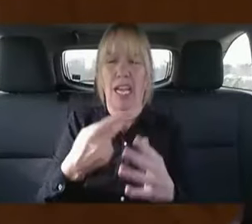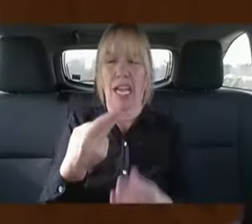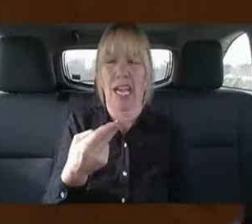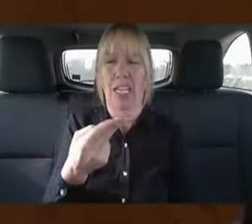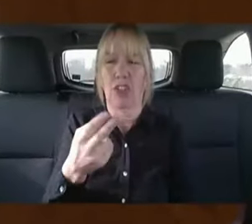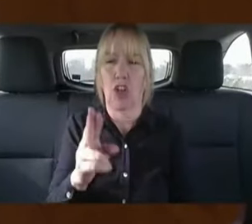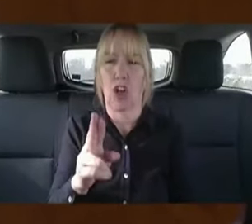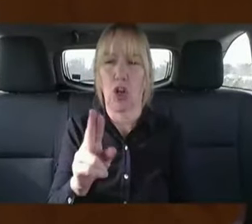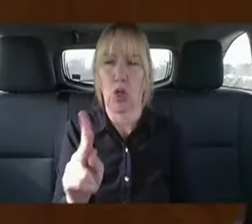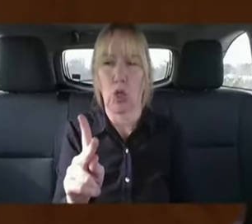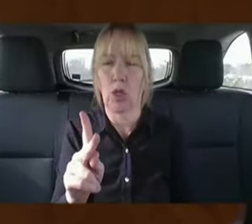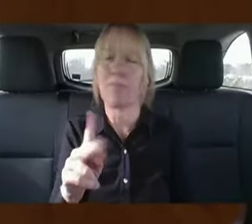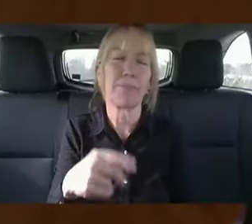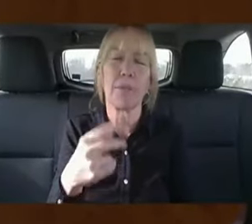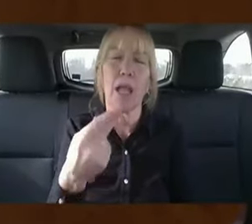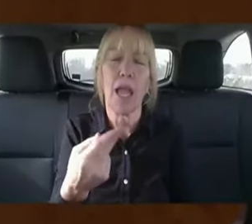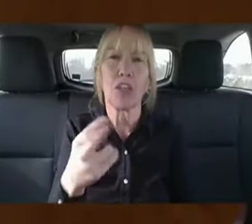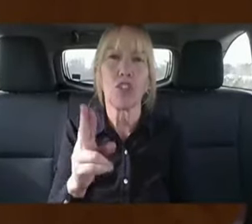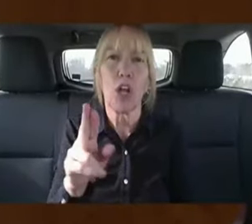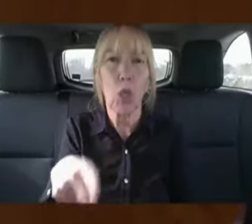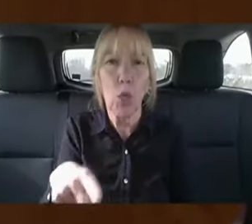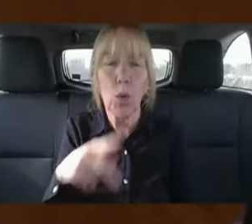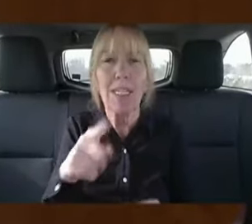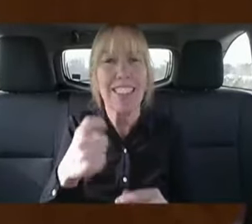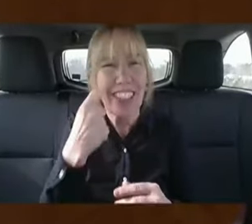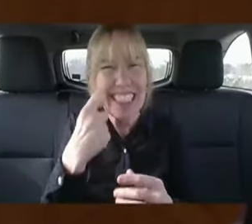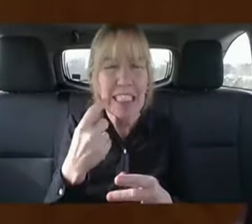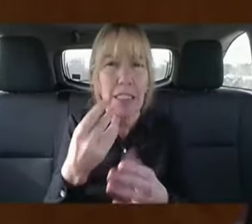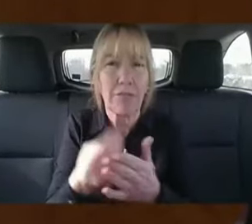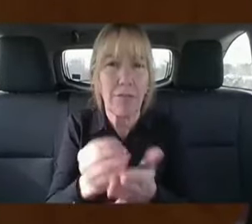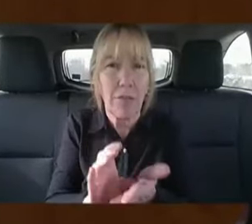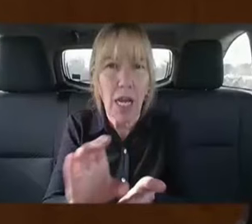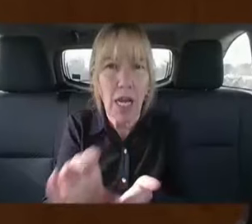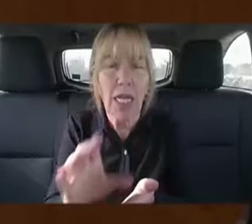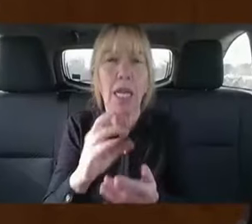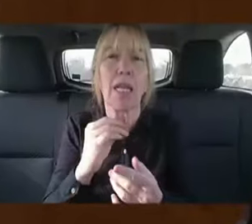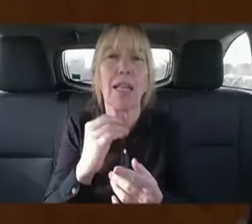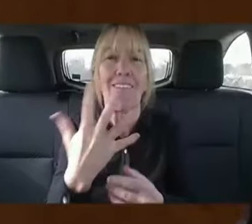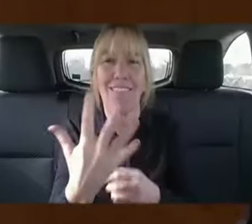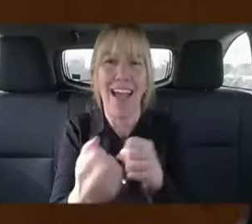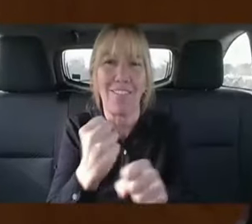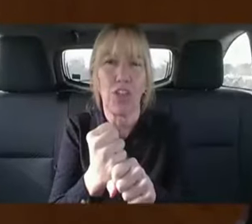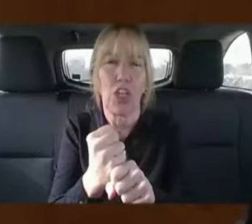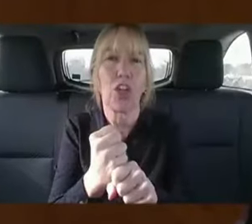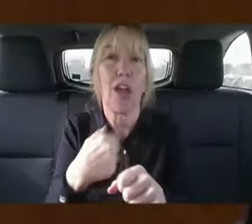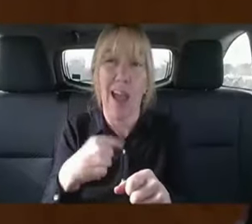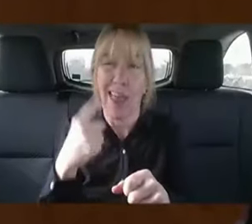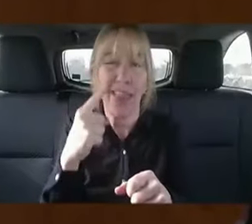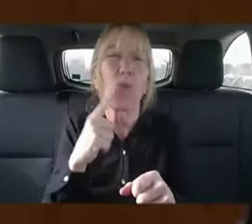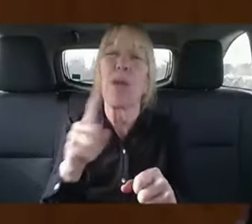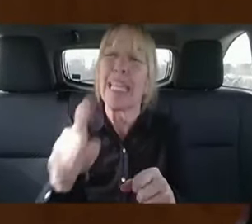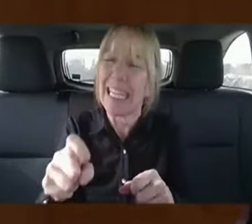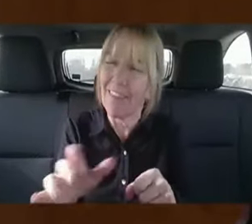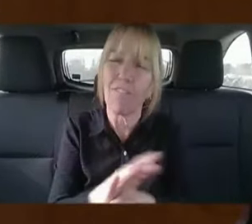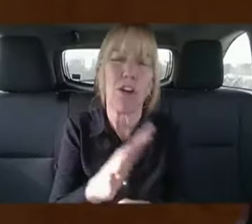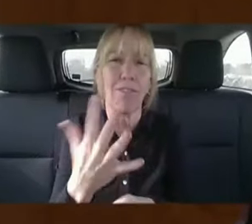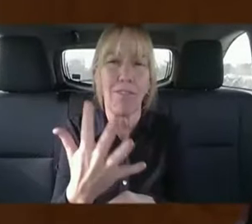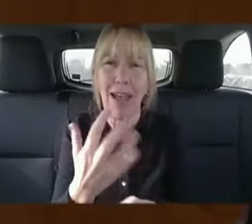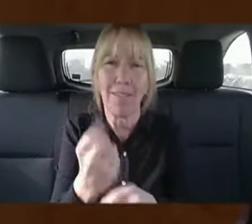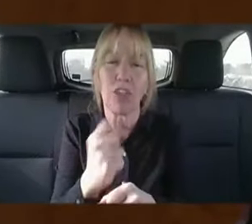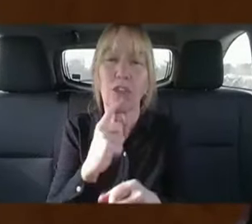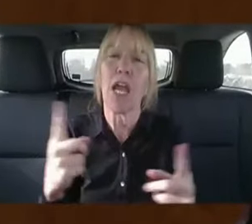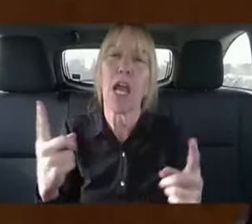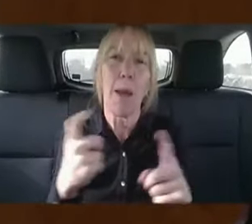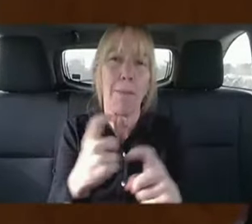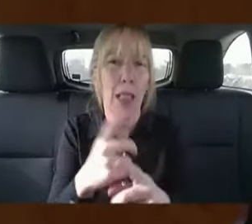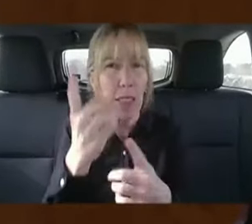expect that it will be decentralized soon. This is a 5-year endeavor, and I expect that we'll need to have that full 5 years, if not longer. It's a very complex